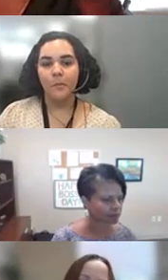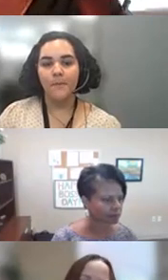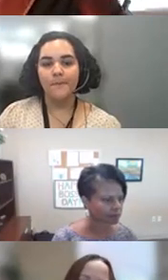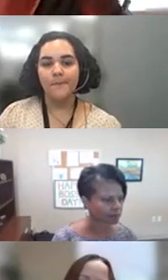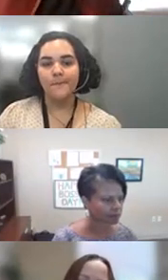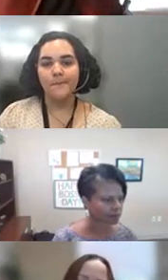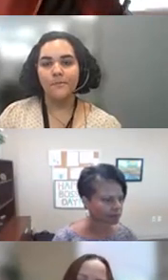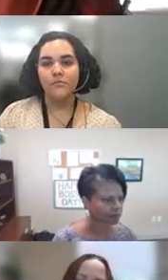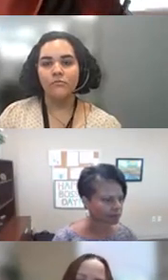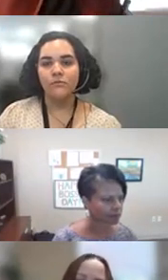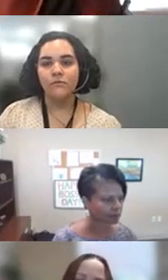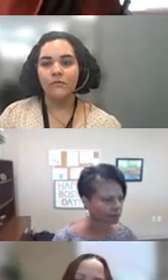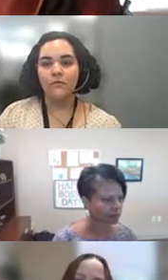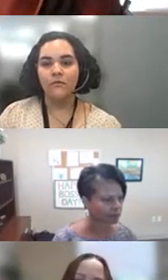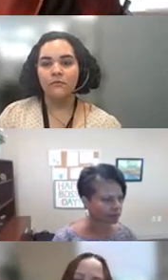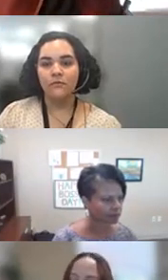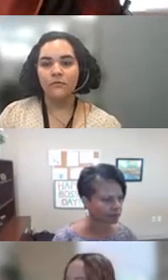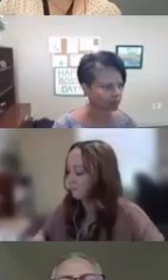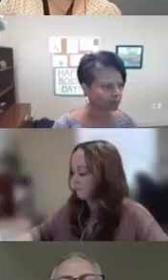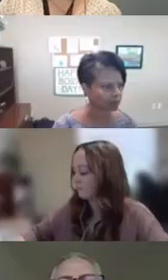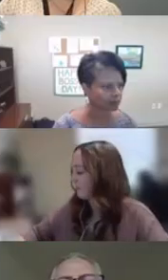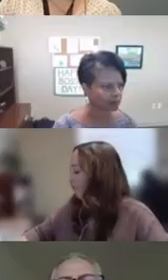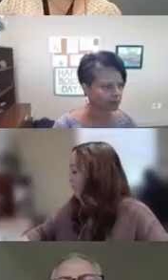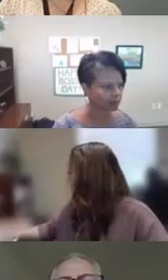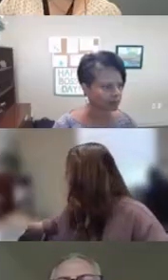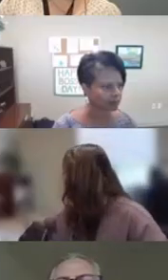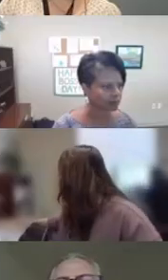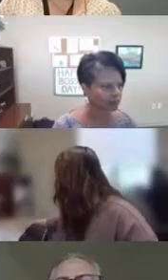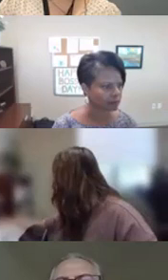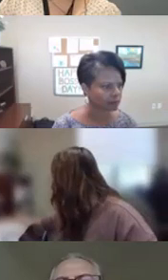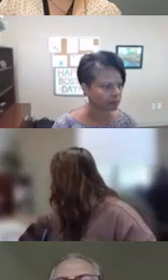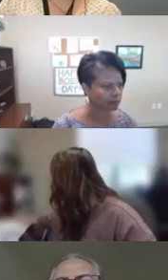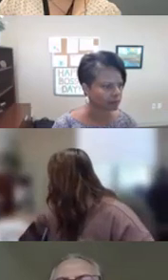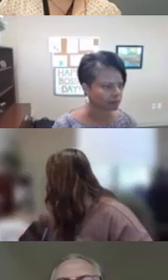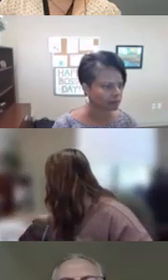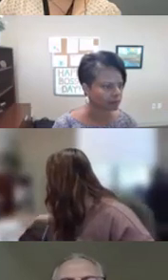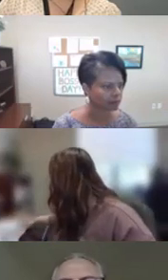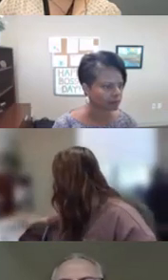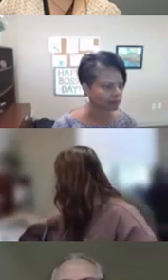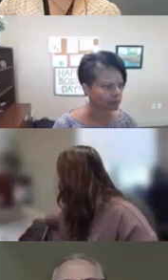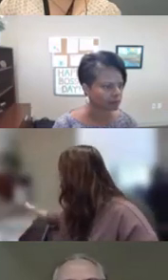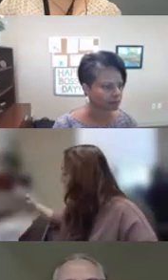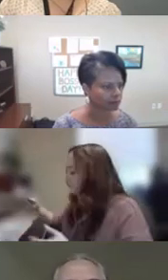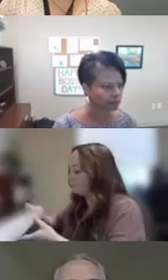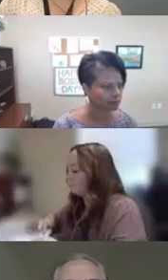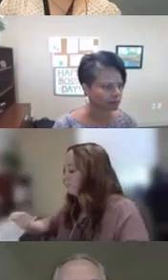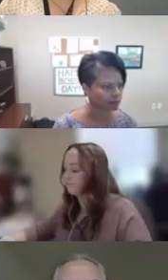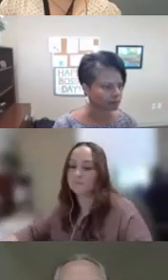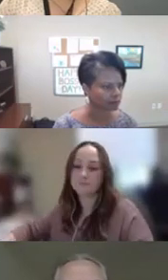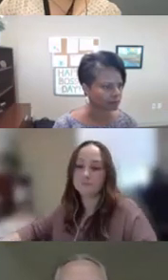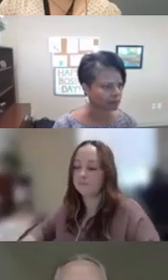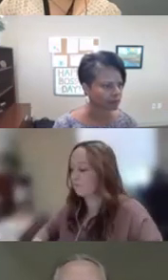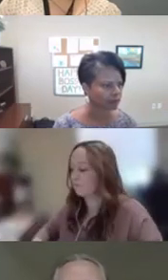maybe i need to click on ryan's name herman can i make your co-host or no uh